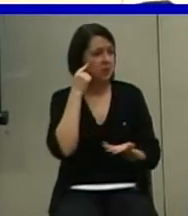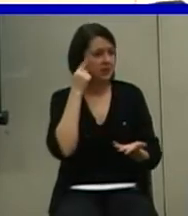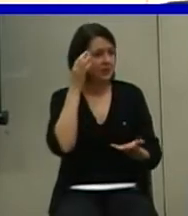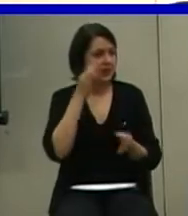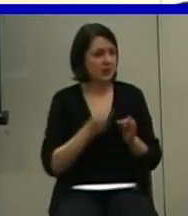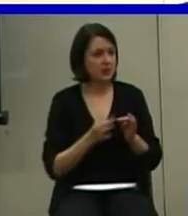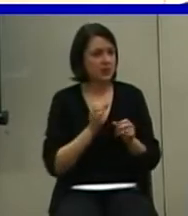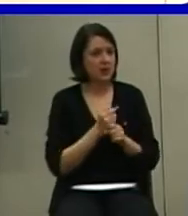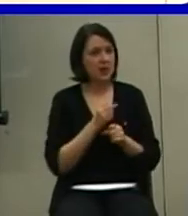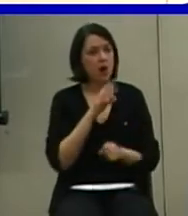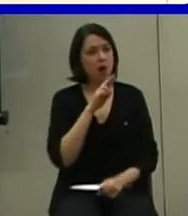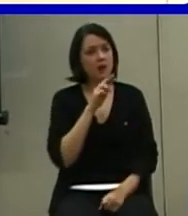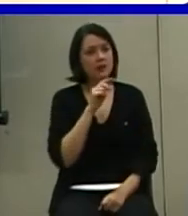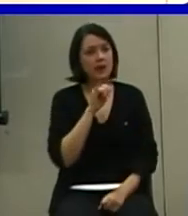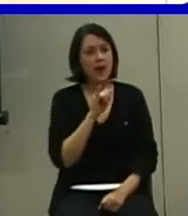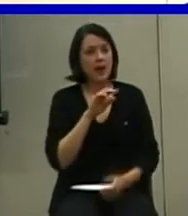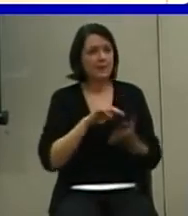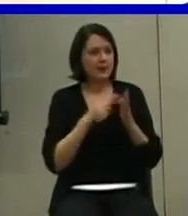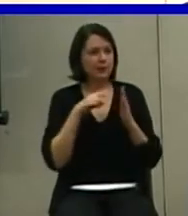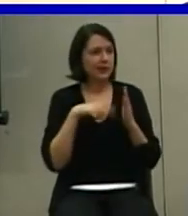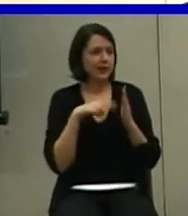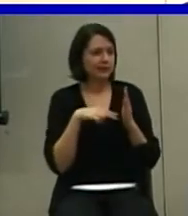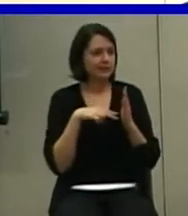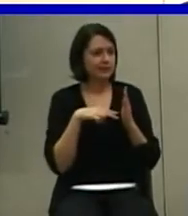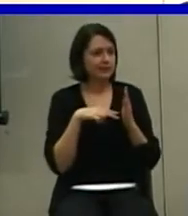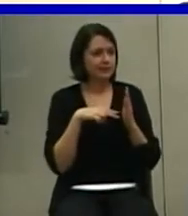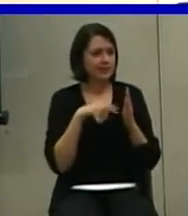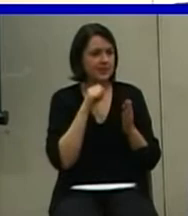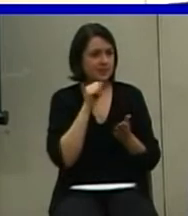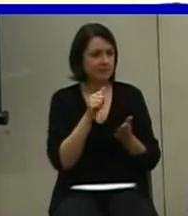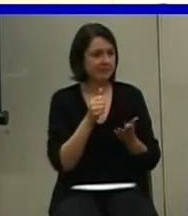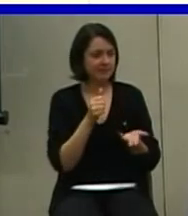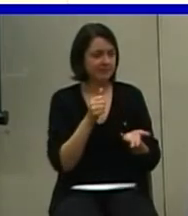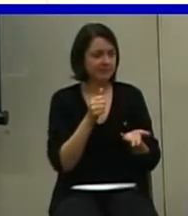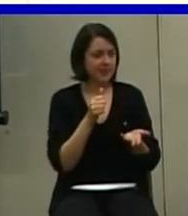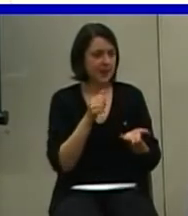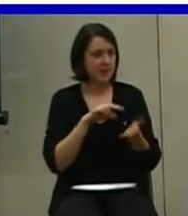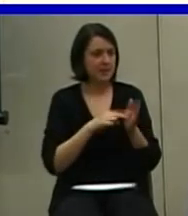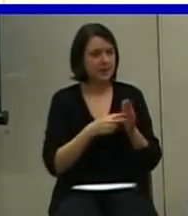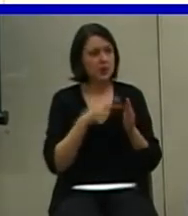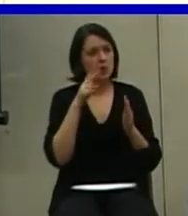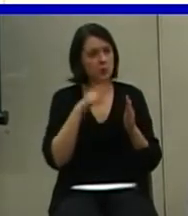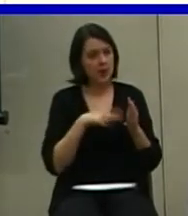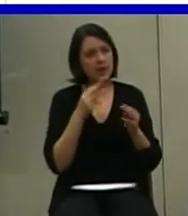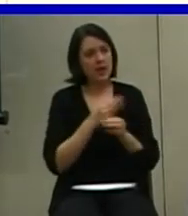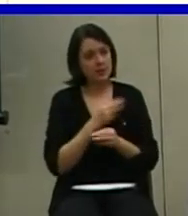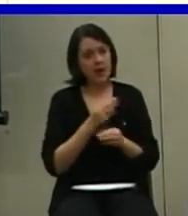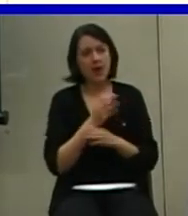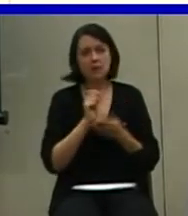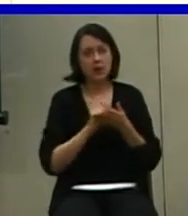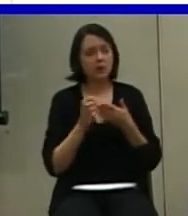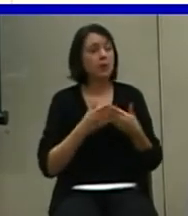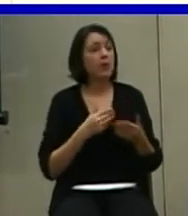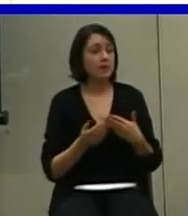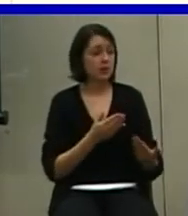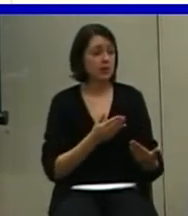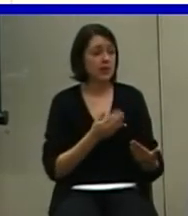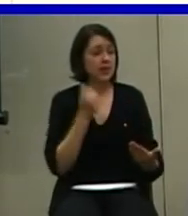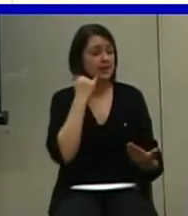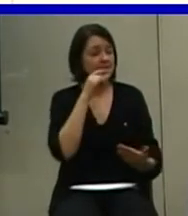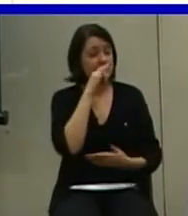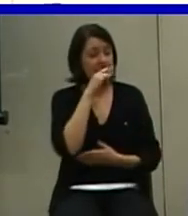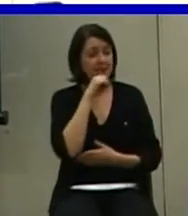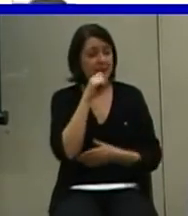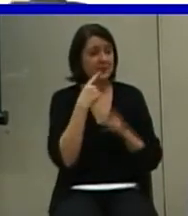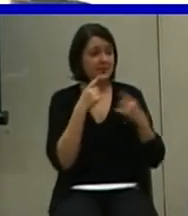decided to make RTI mean reading. It doesn't. It means reading, math, writing, whatever. Wherever a kid is not